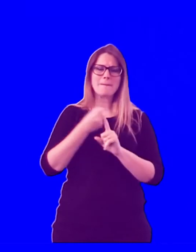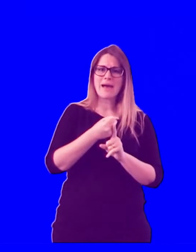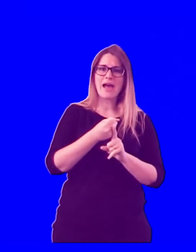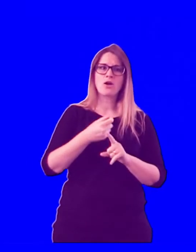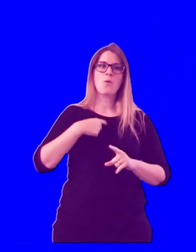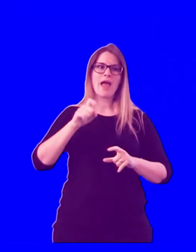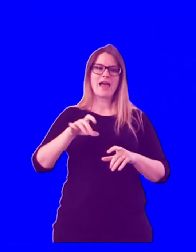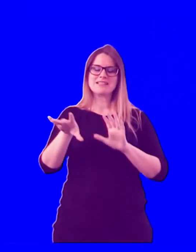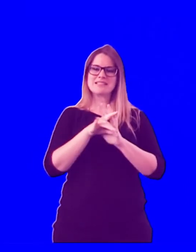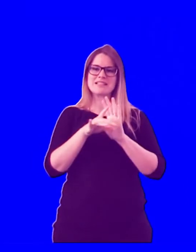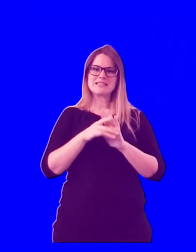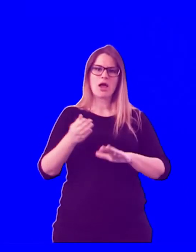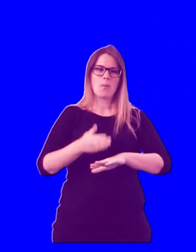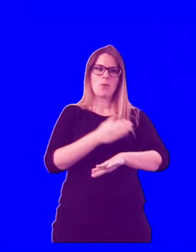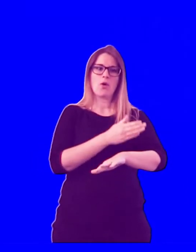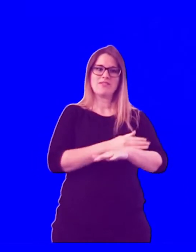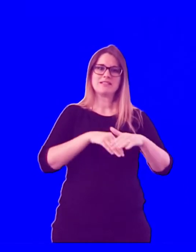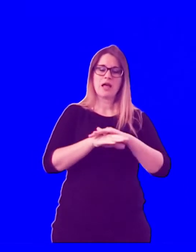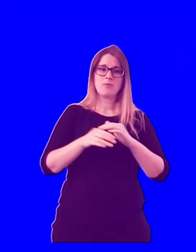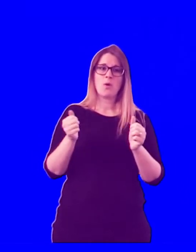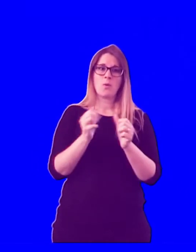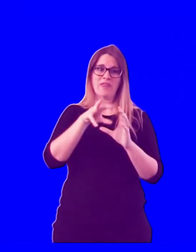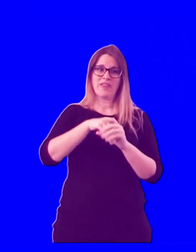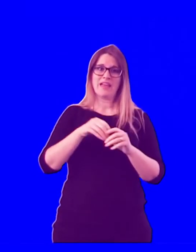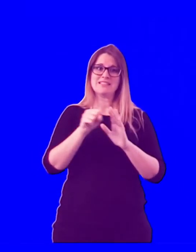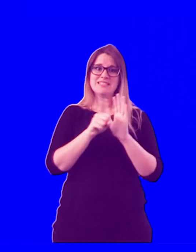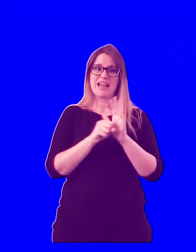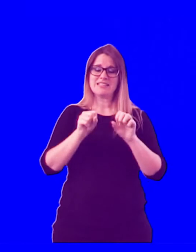selected improving accessibility across state IT systems.